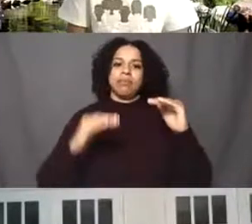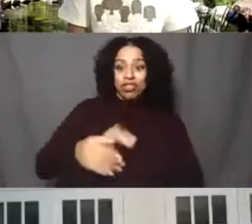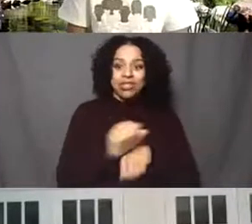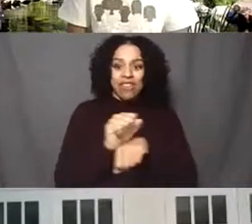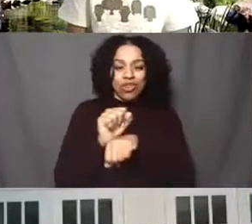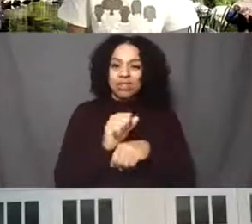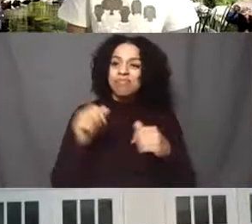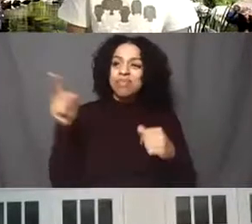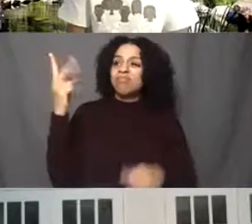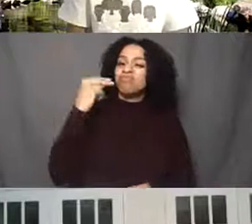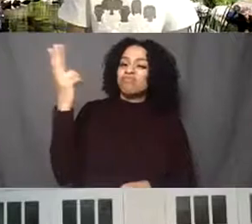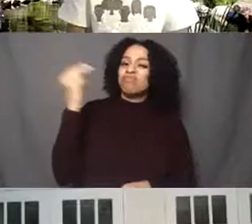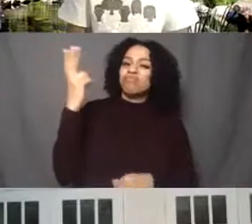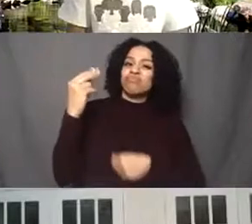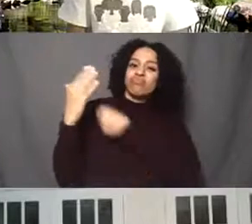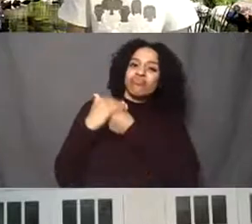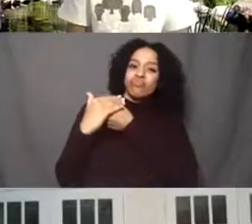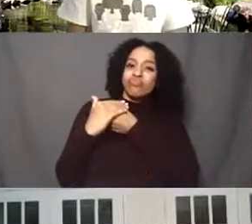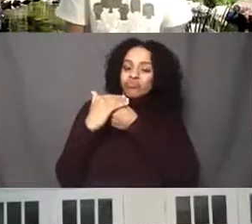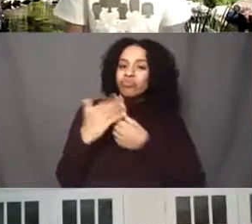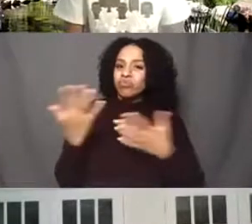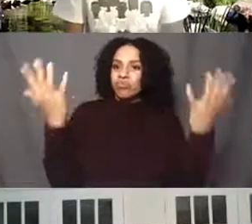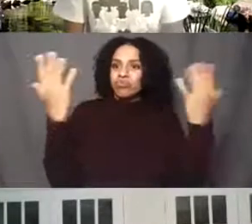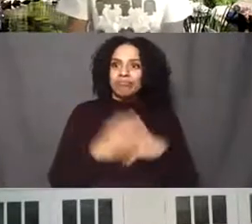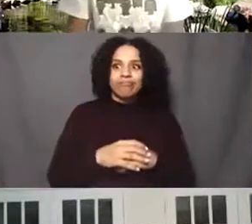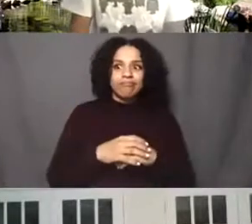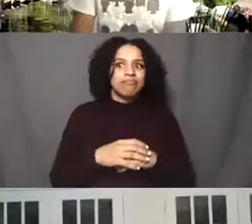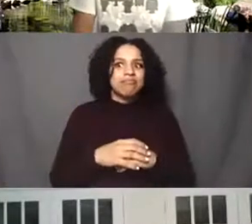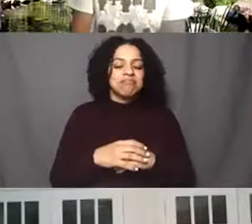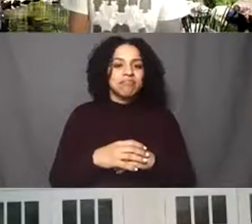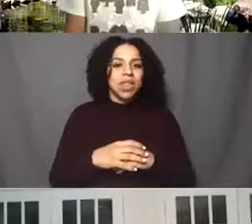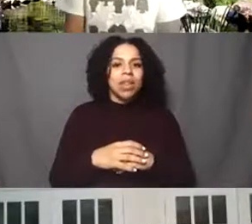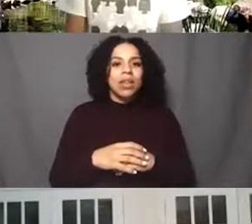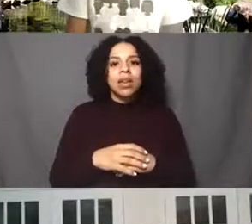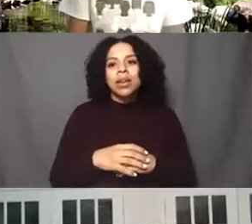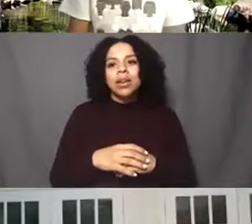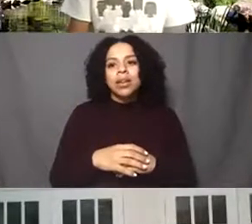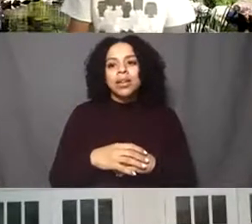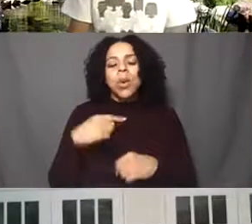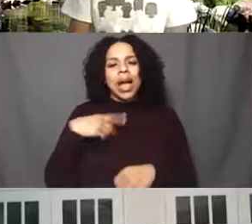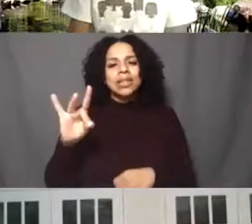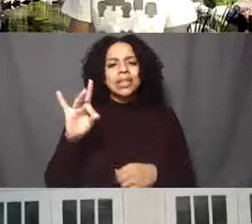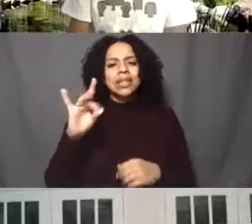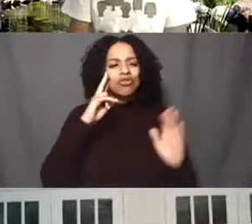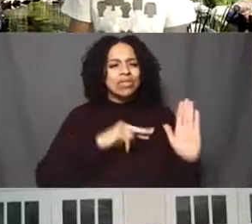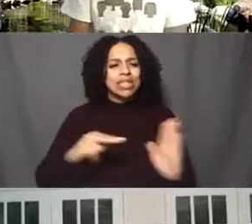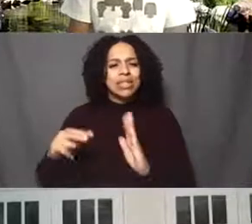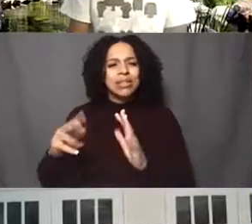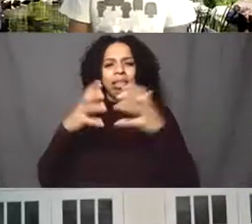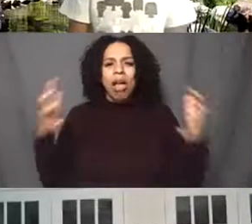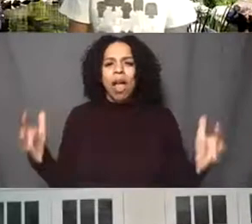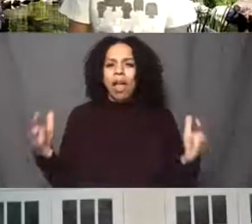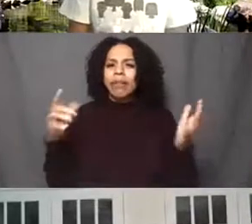where I really benefited from having read so much other writing on reparations, having